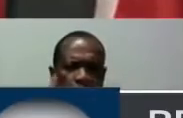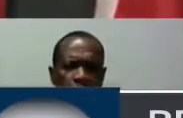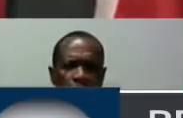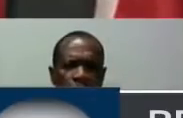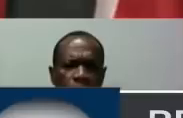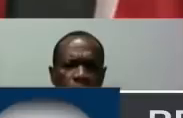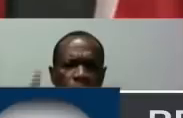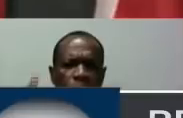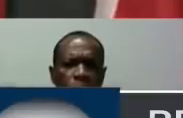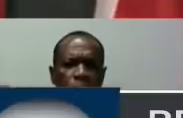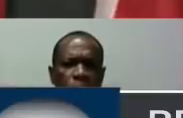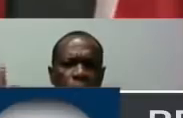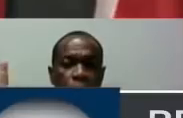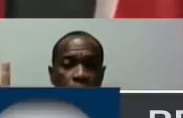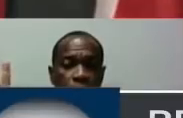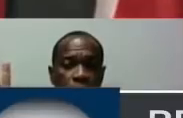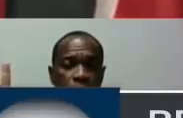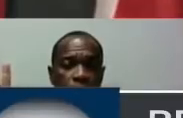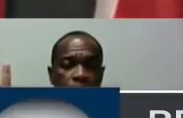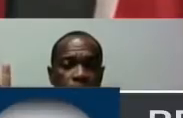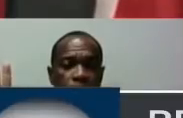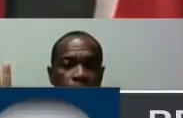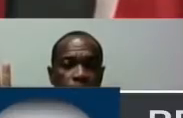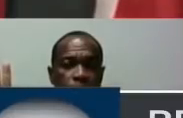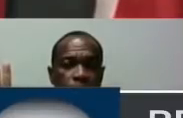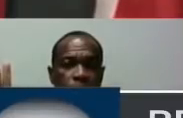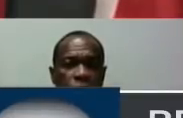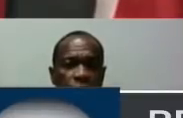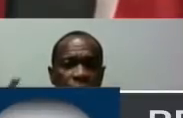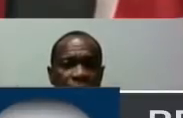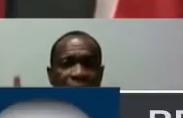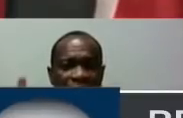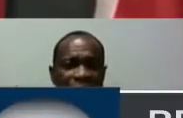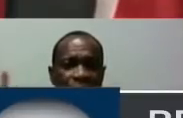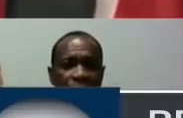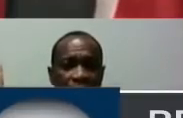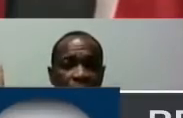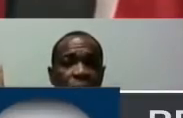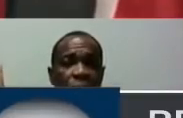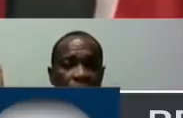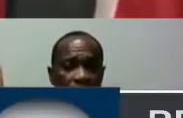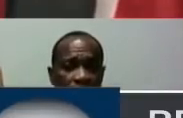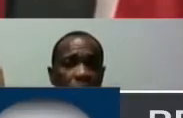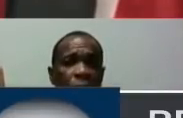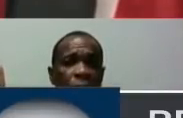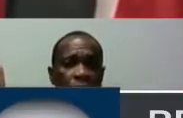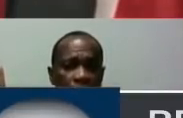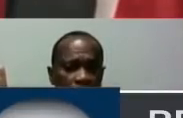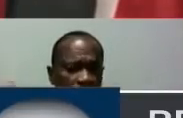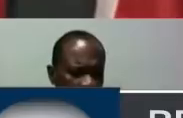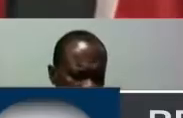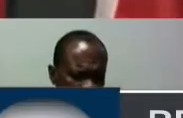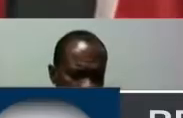December 9th. So since December 9th, I've been dealing with this document.